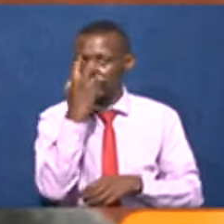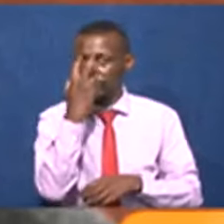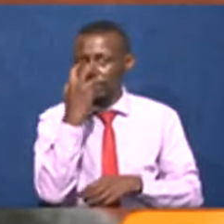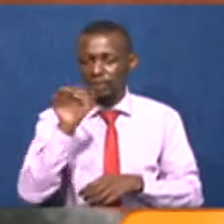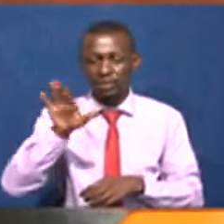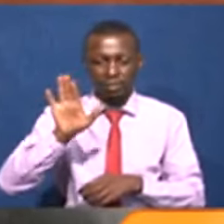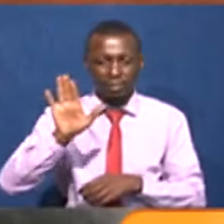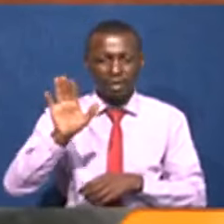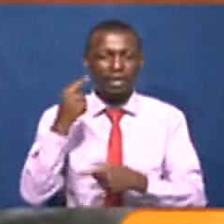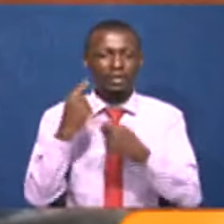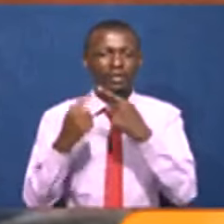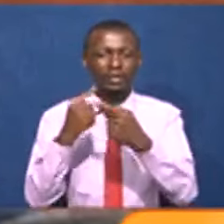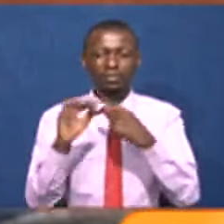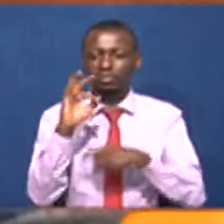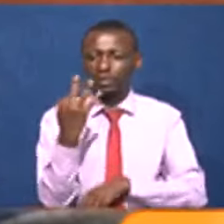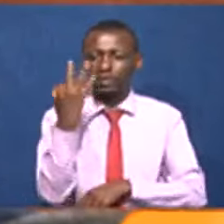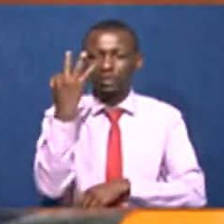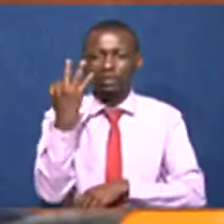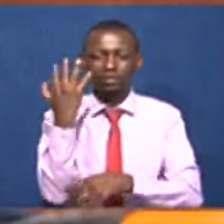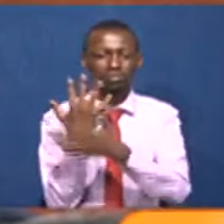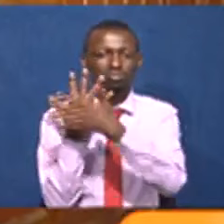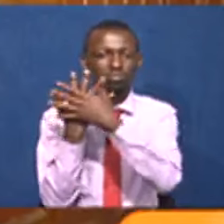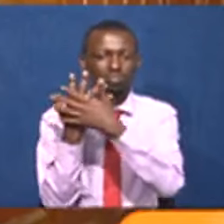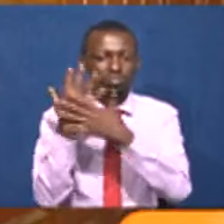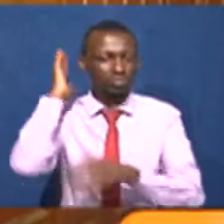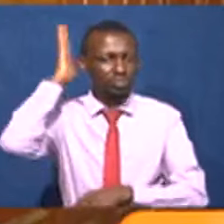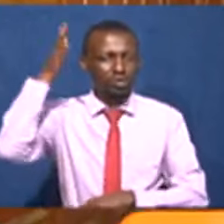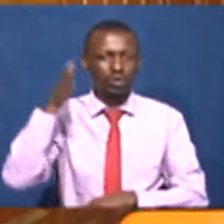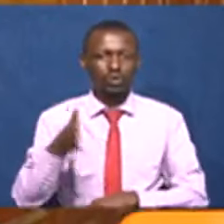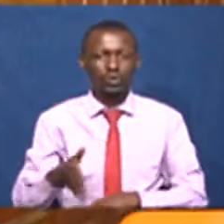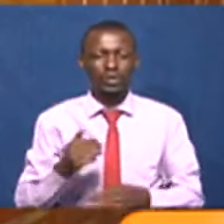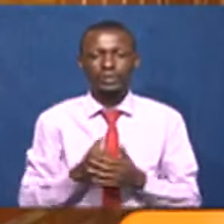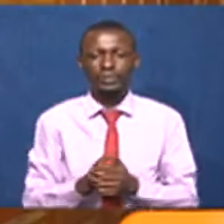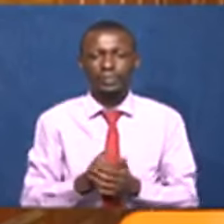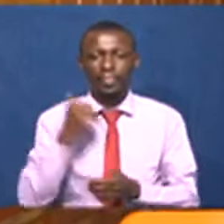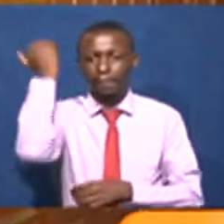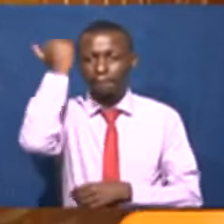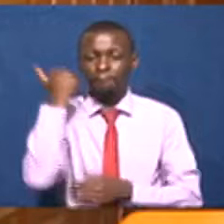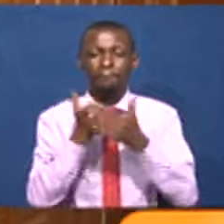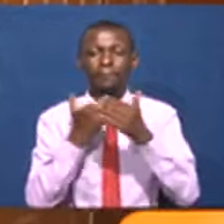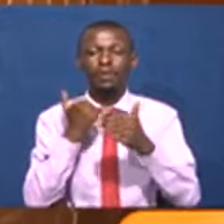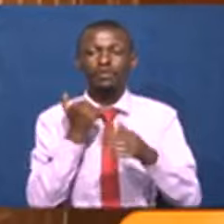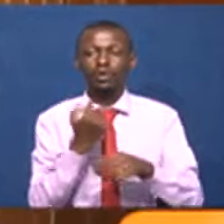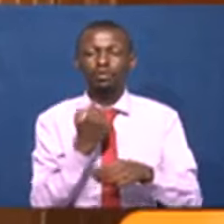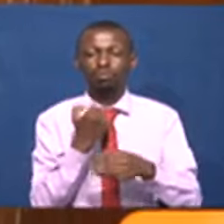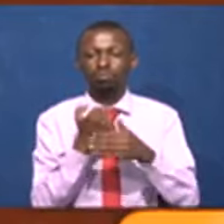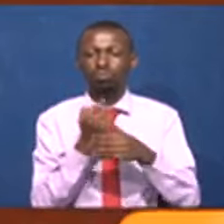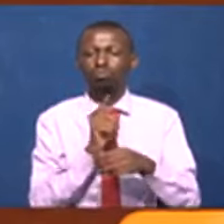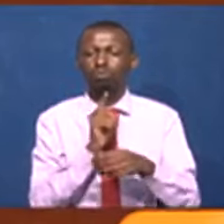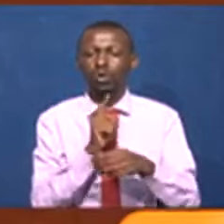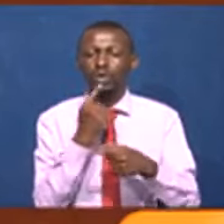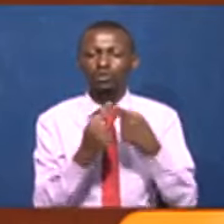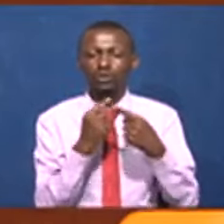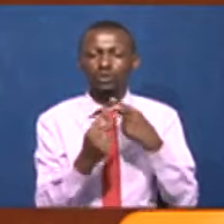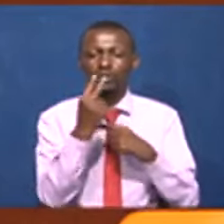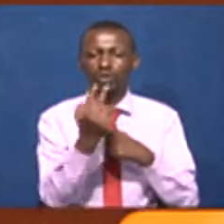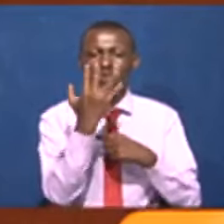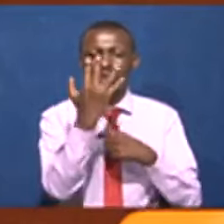serve 3 years imprisonment. The court initially sentenced them to 25 years imprisonment.